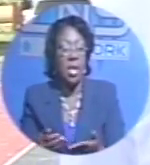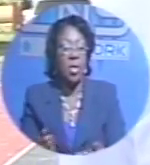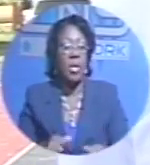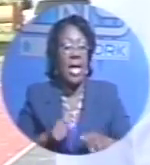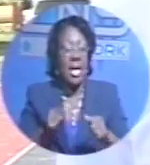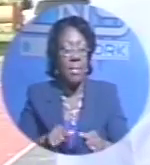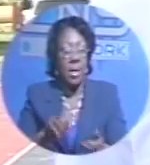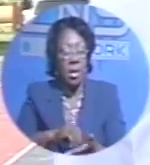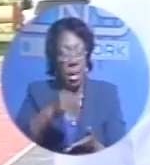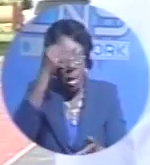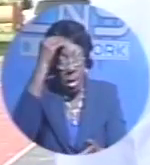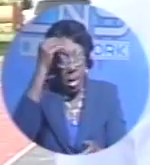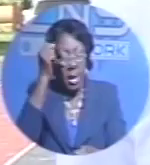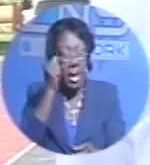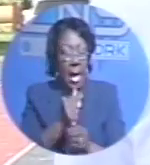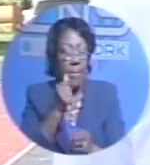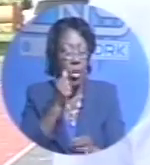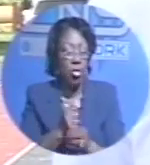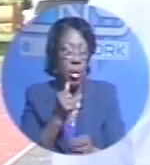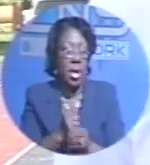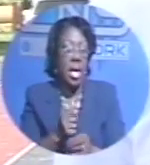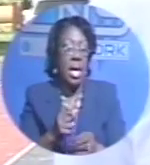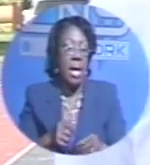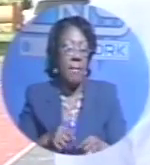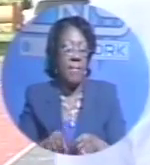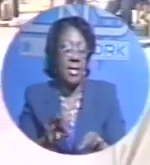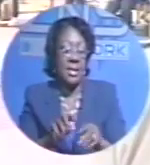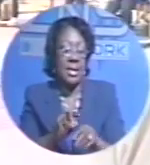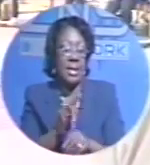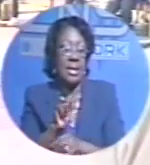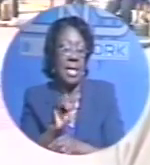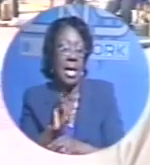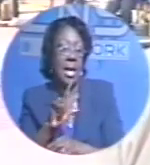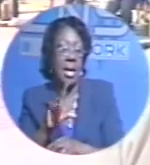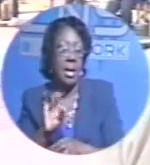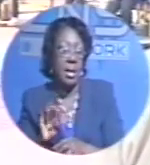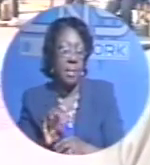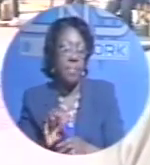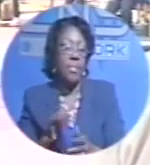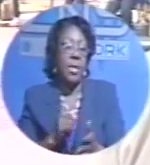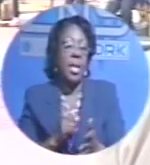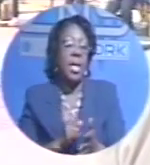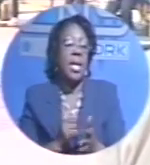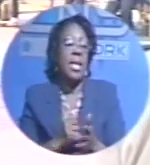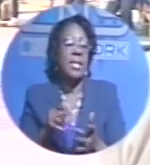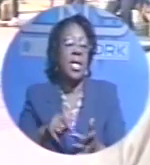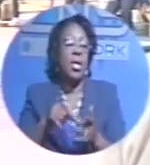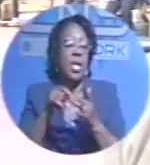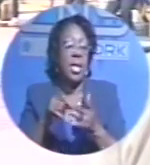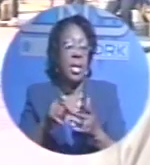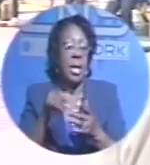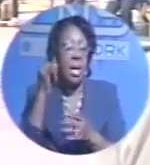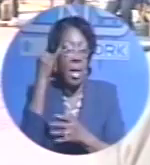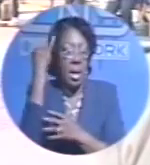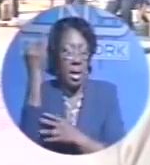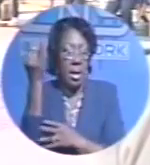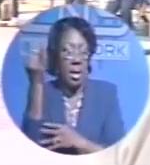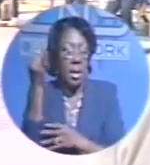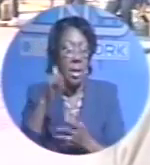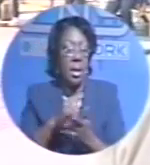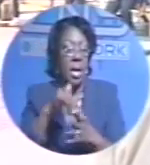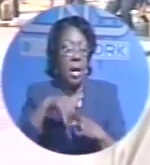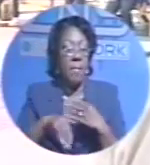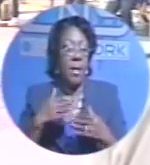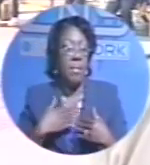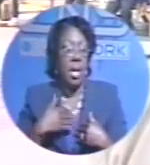the carpentry work, laying of tile, plumbing, electrical work. It's a unique concept that I have in my